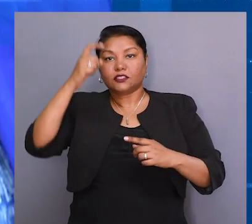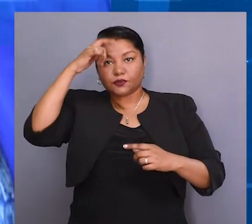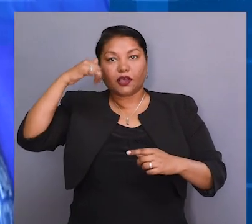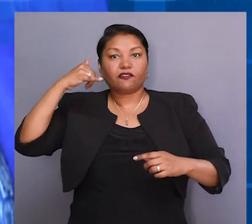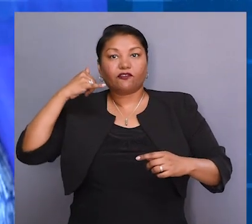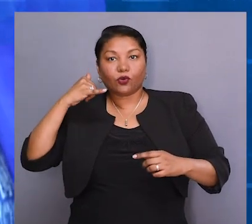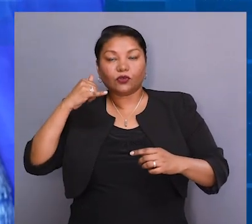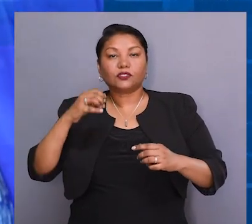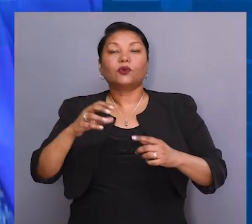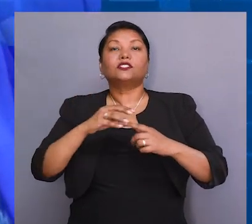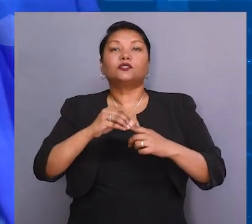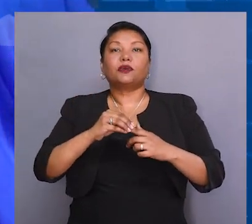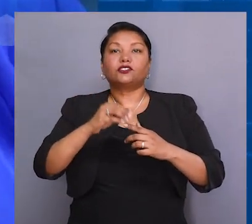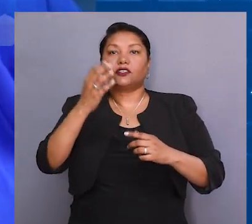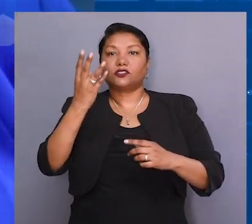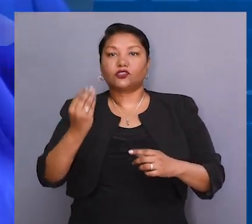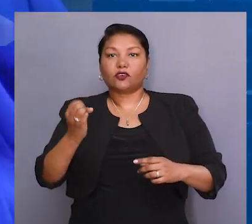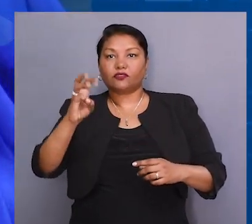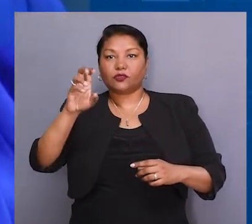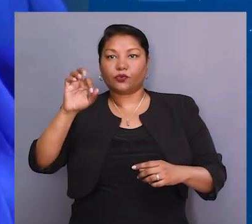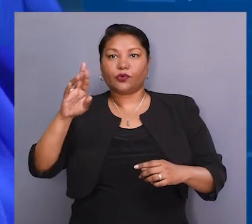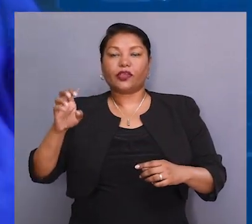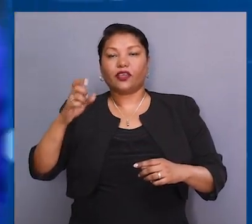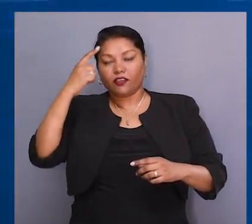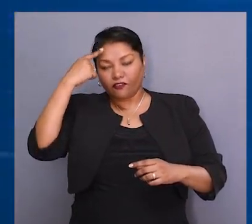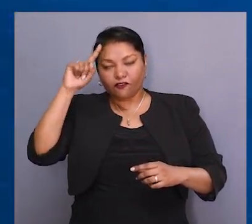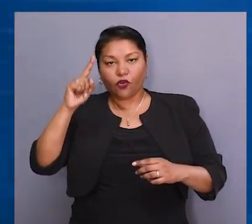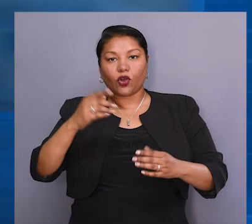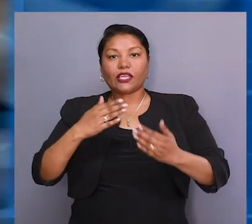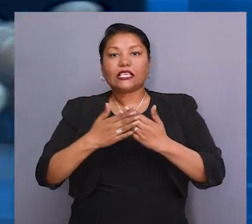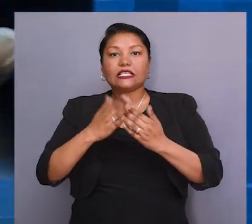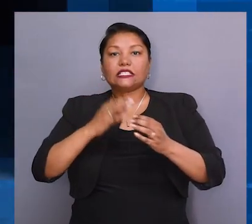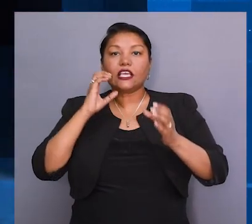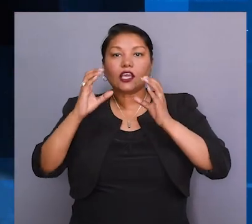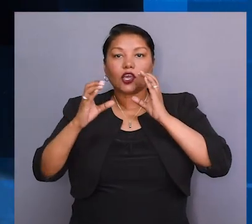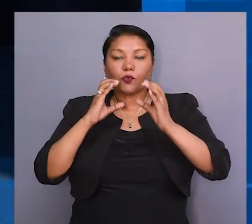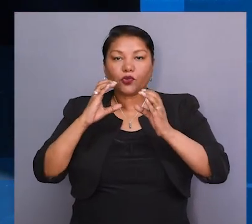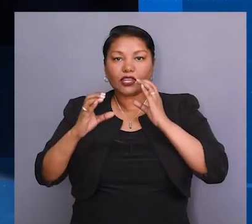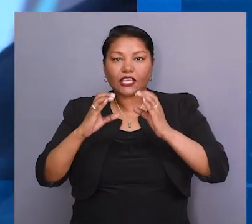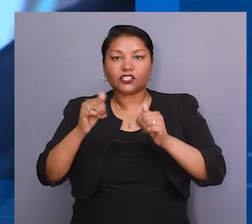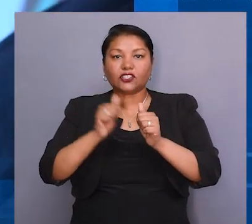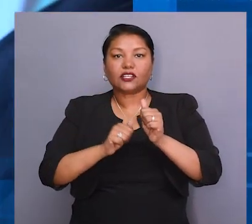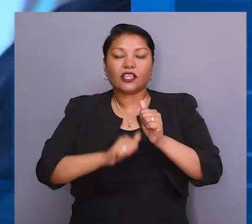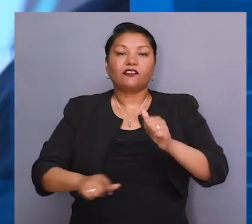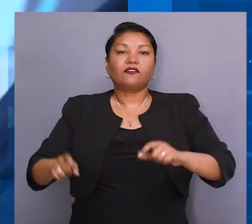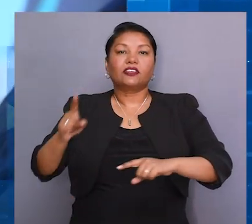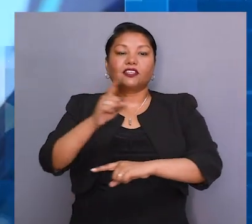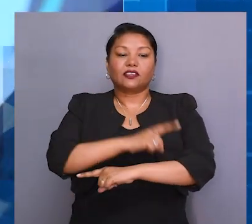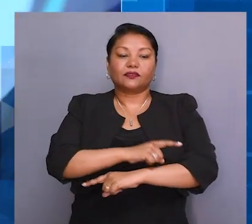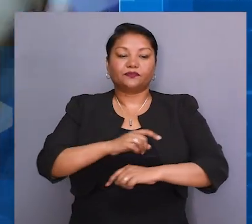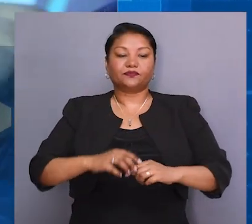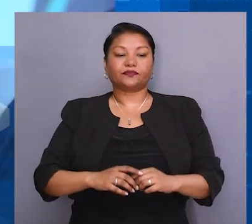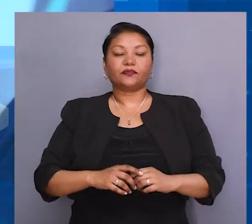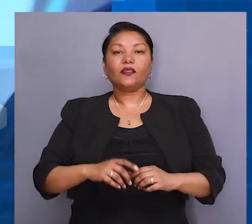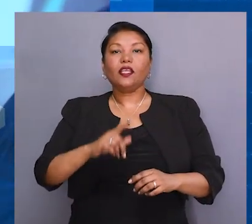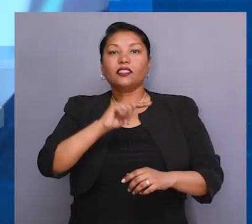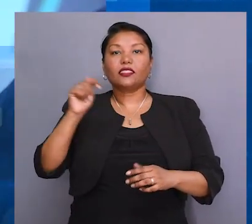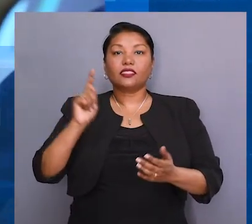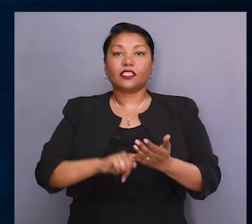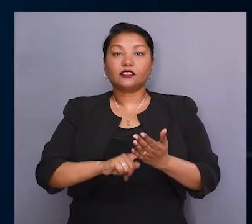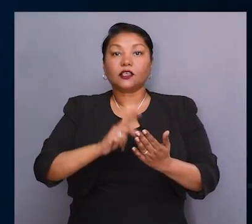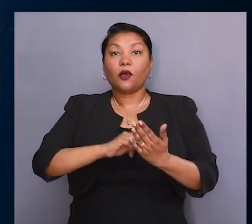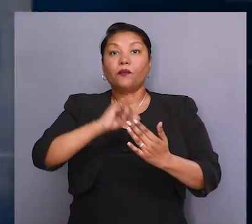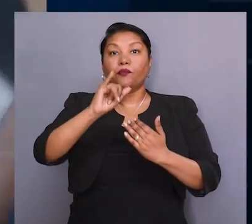services necessary to enable easy communication and to achieve basic everyday tasks. The project will start